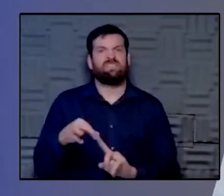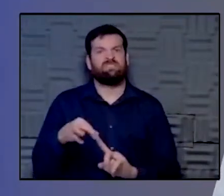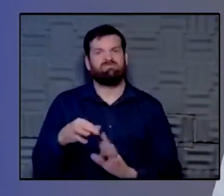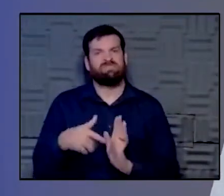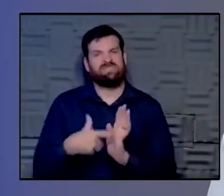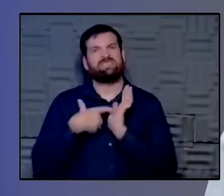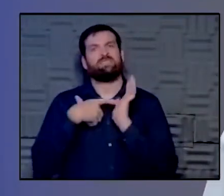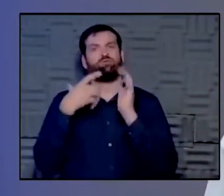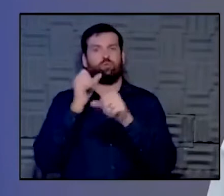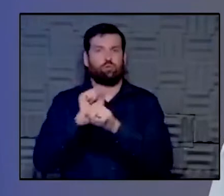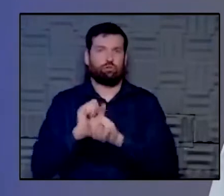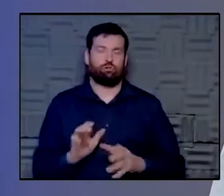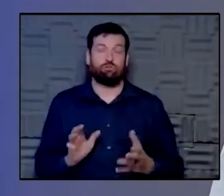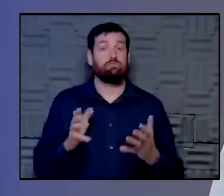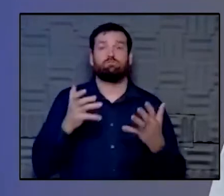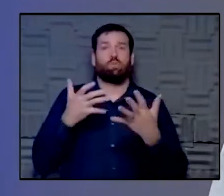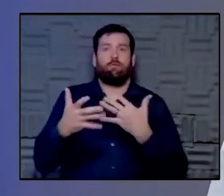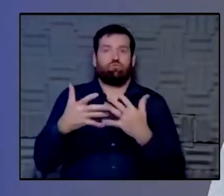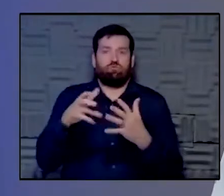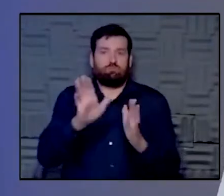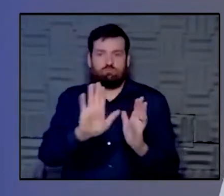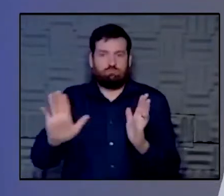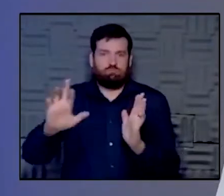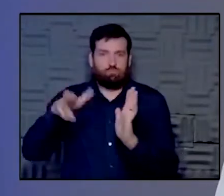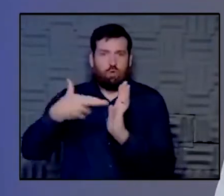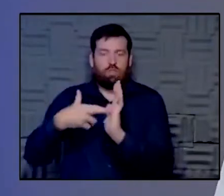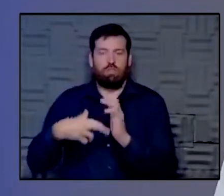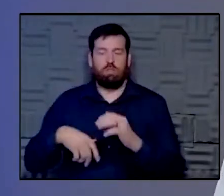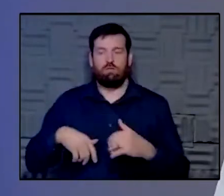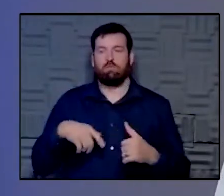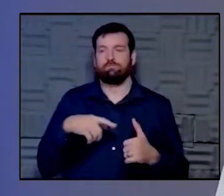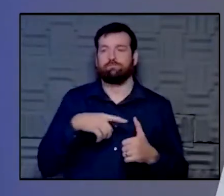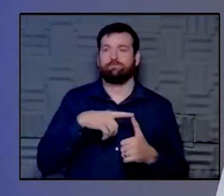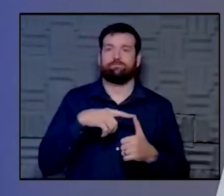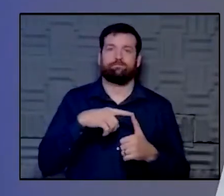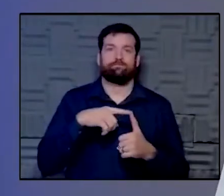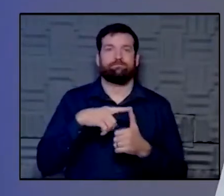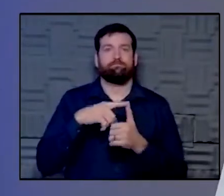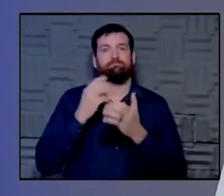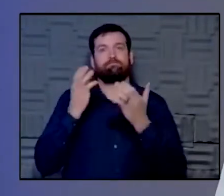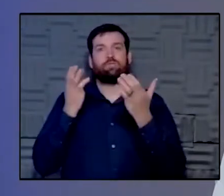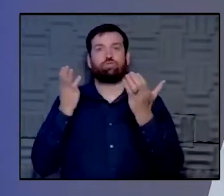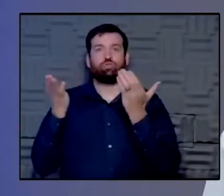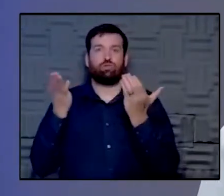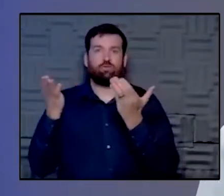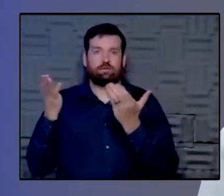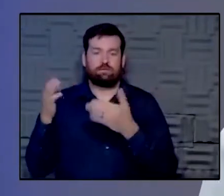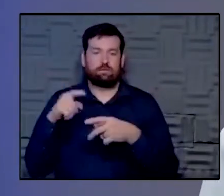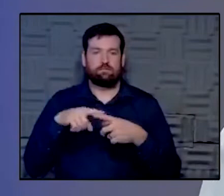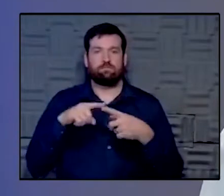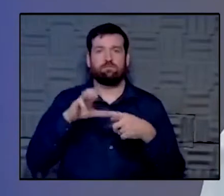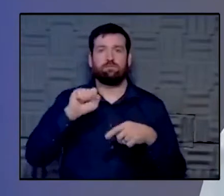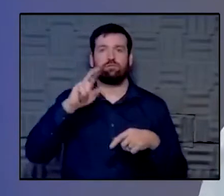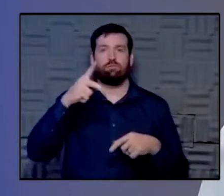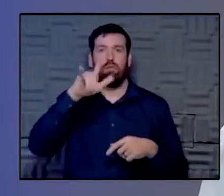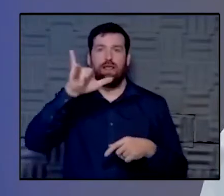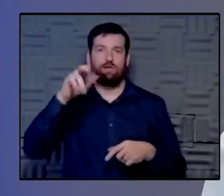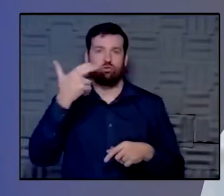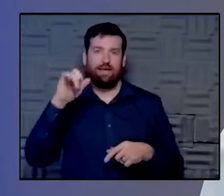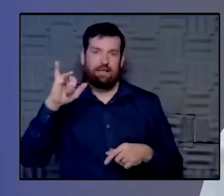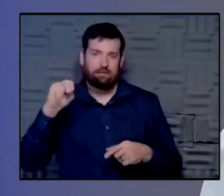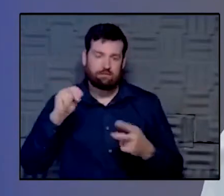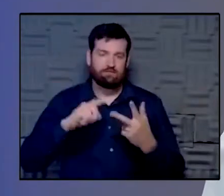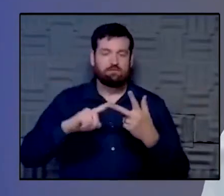workers, whatever that may be, whether it's our service industry workers, our supply chain workers,